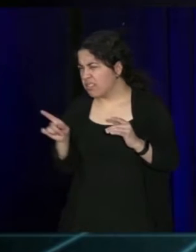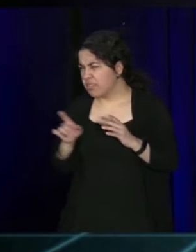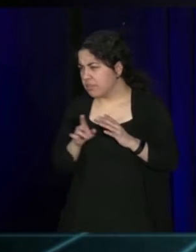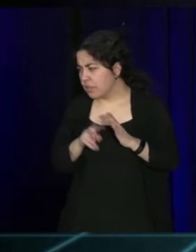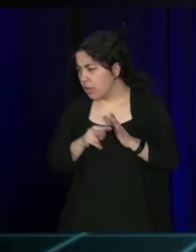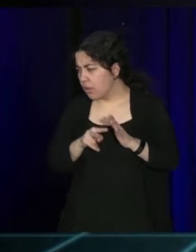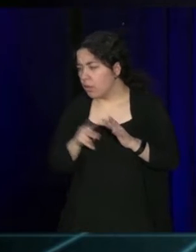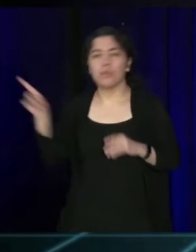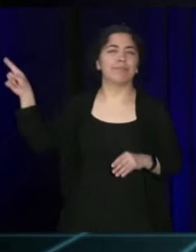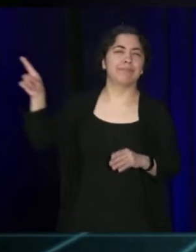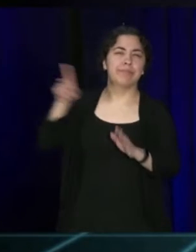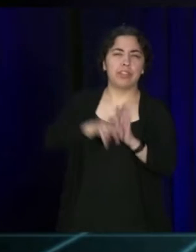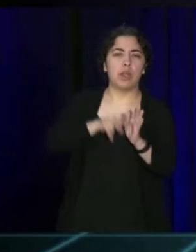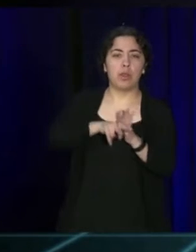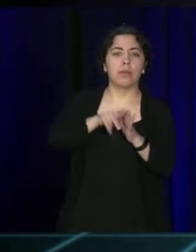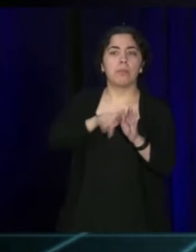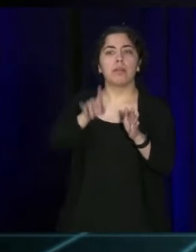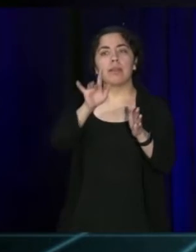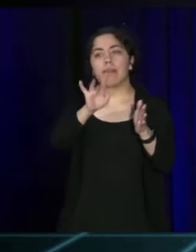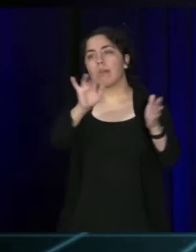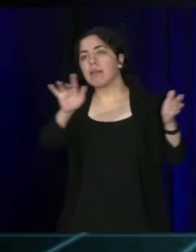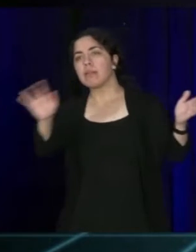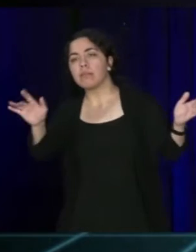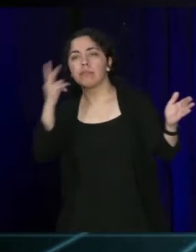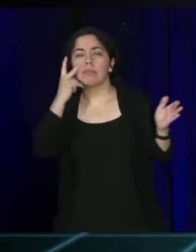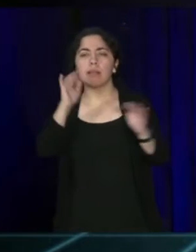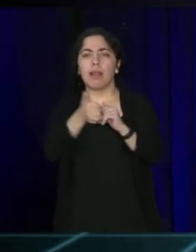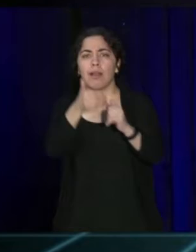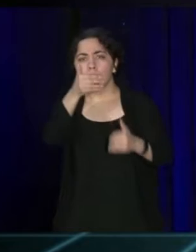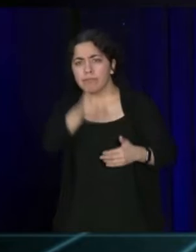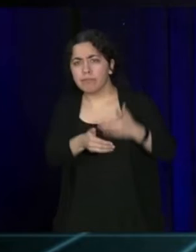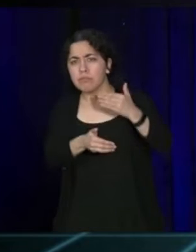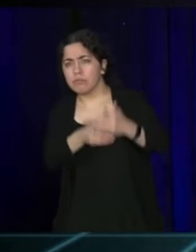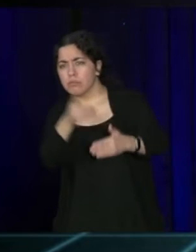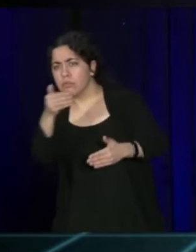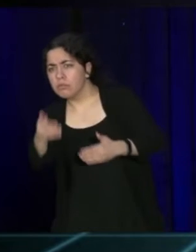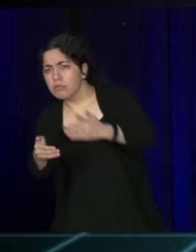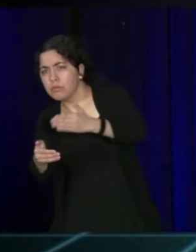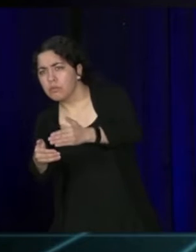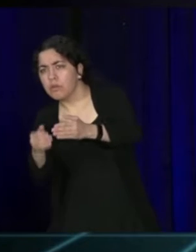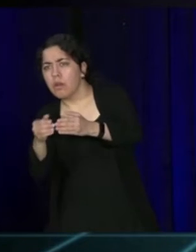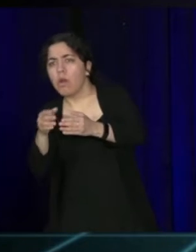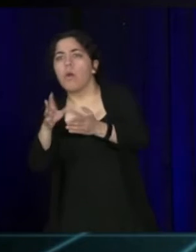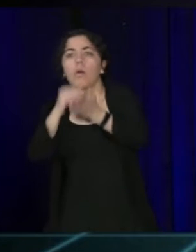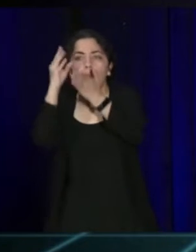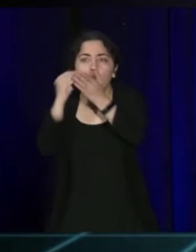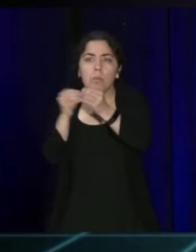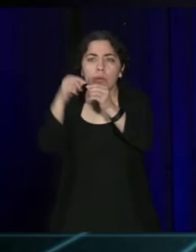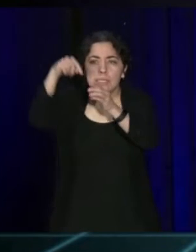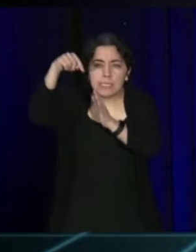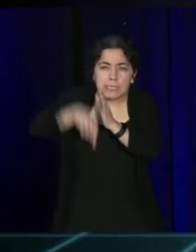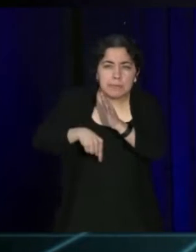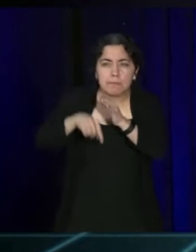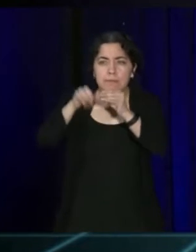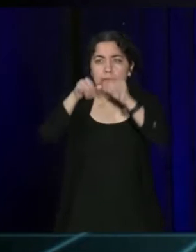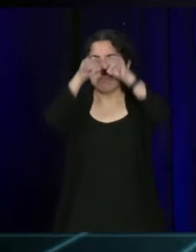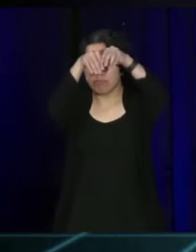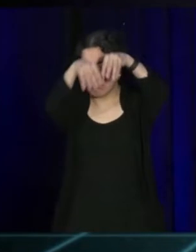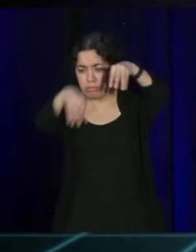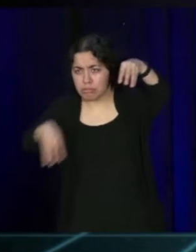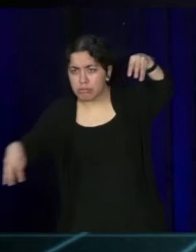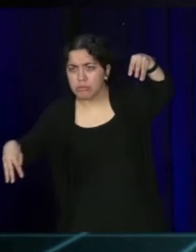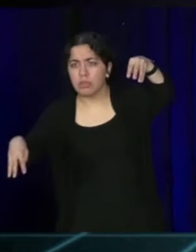video. But here you can click through and see how we sort of step through and find out deeper into the nest, into the tree of how the distribution